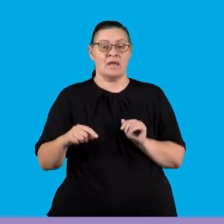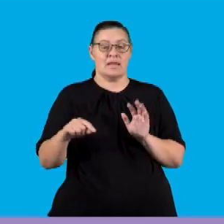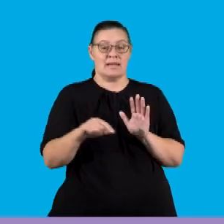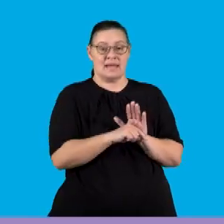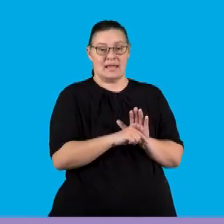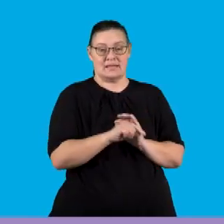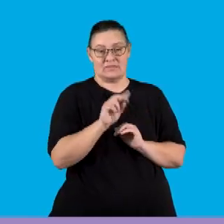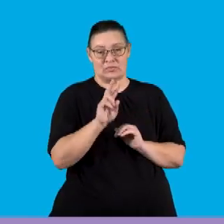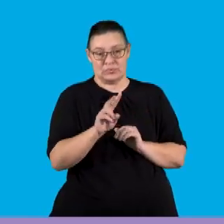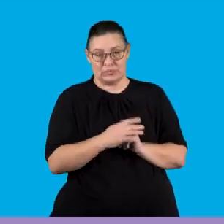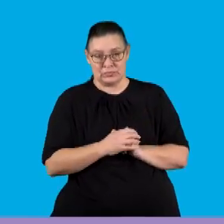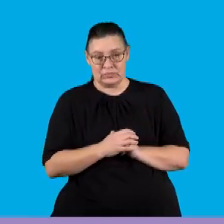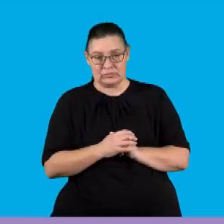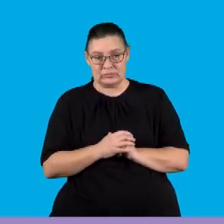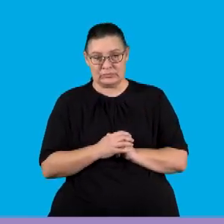will give us an answer of